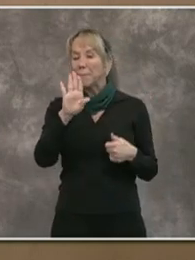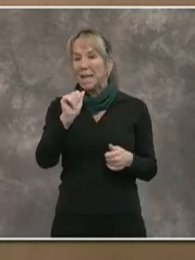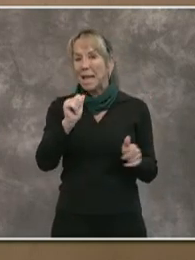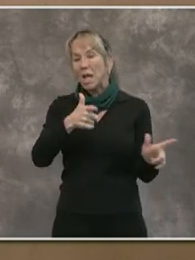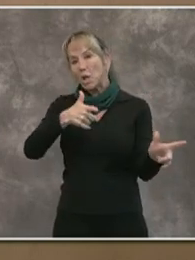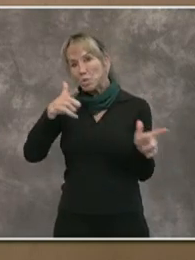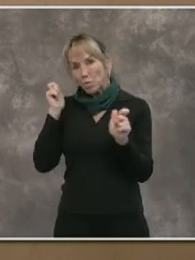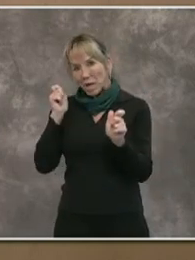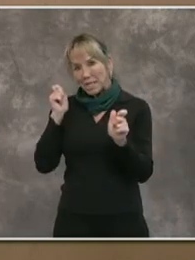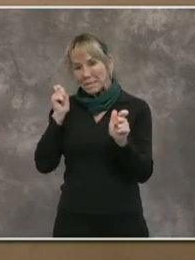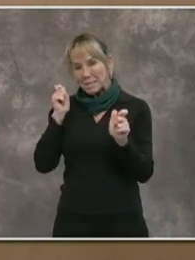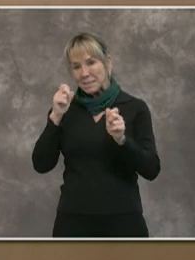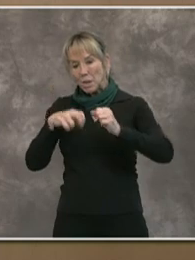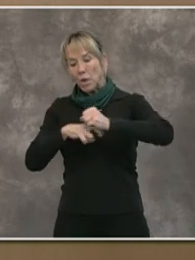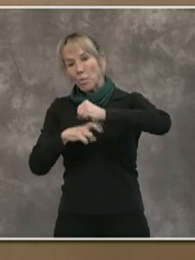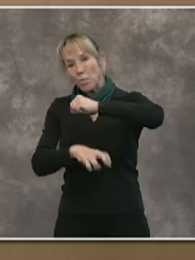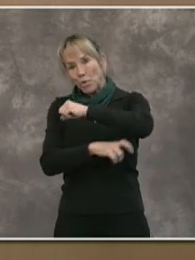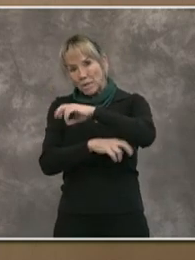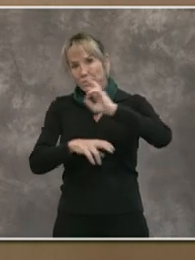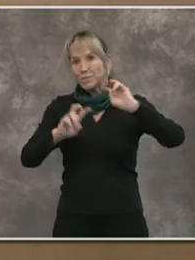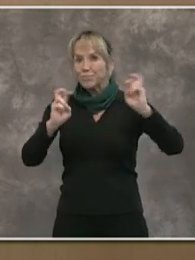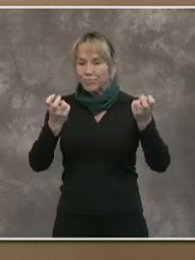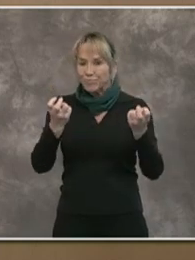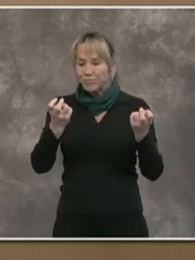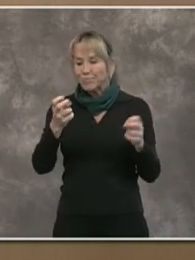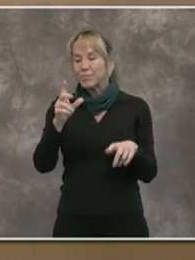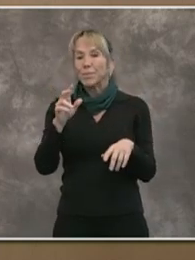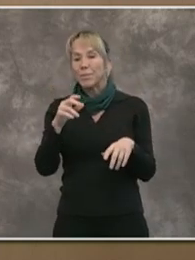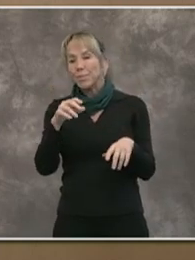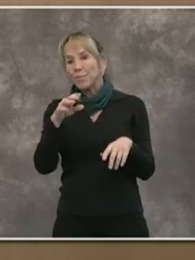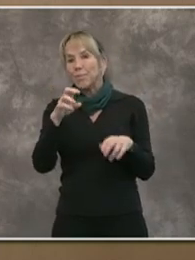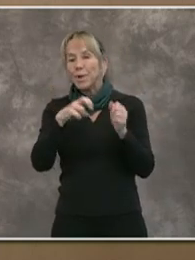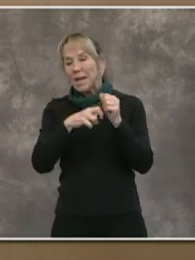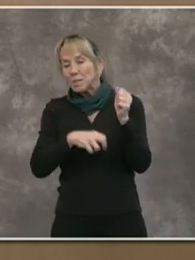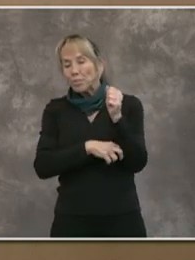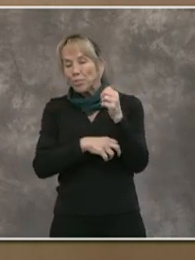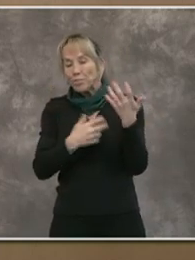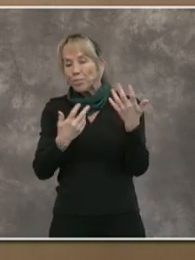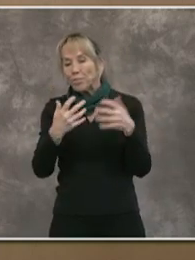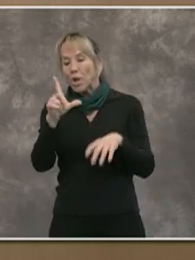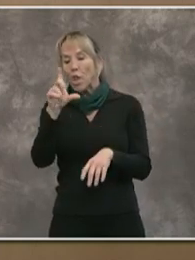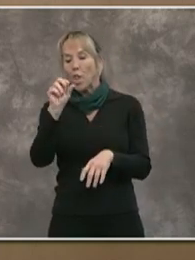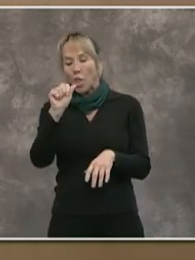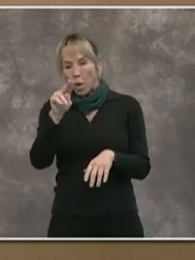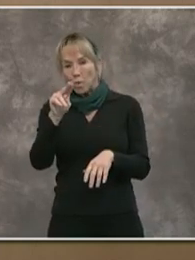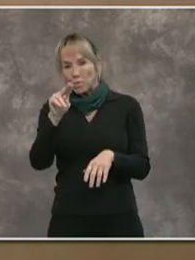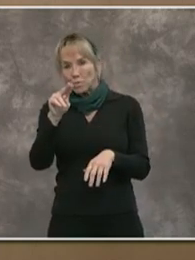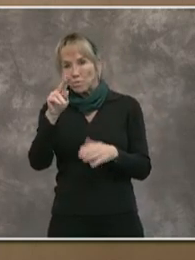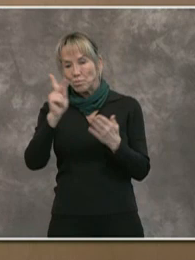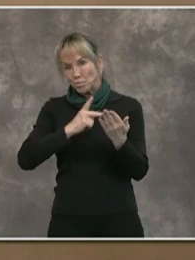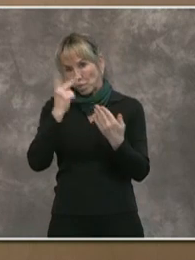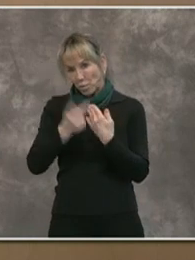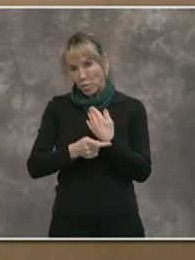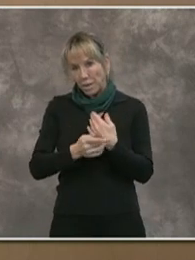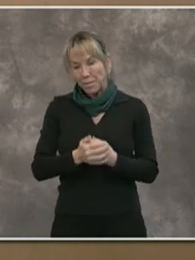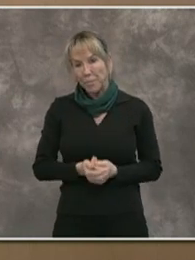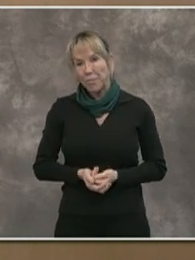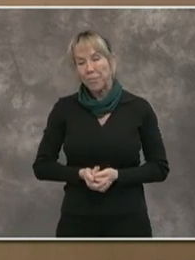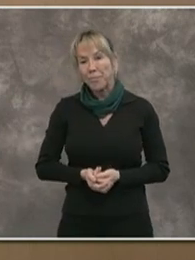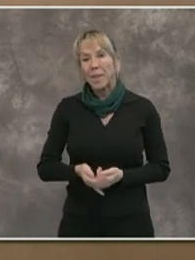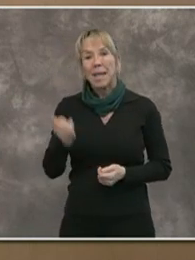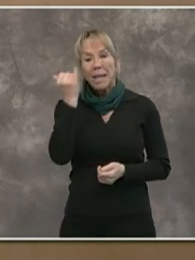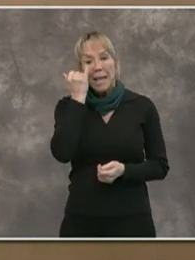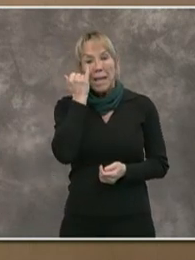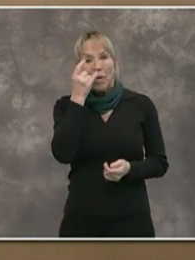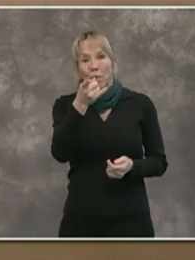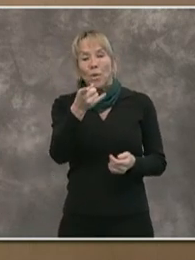Express Bridge Loan Program. SBA Express Bridge Loan Program. If you currently are a